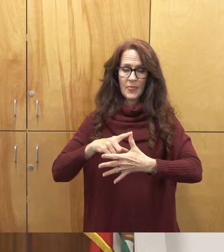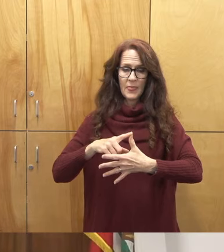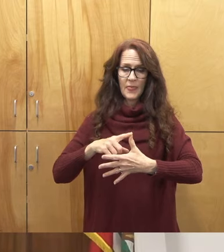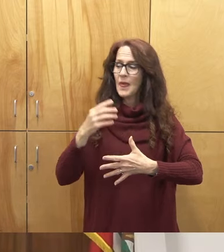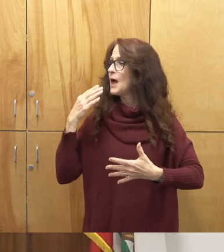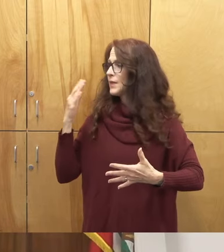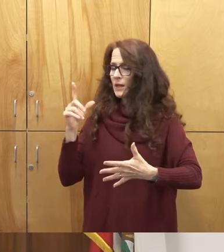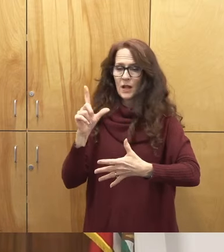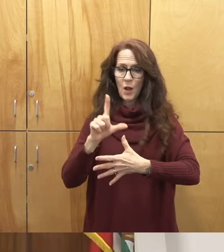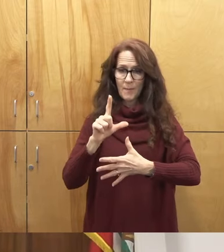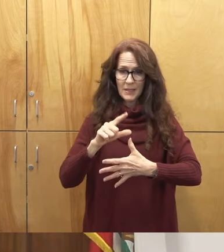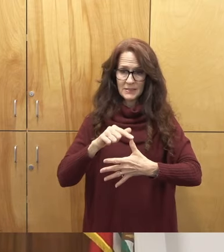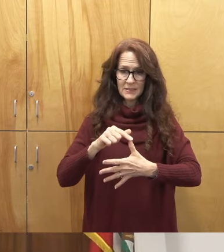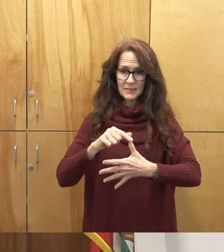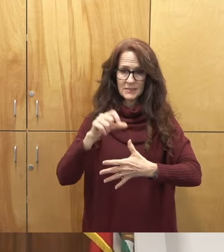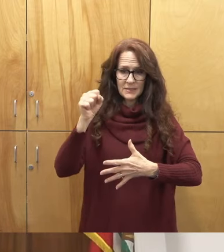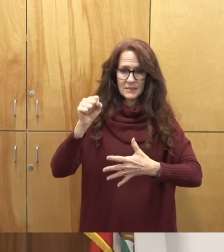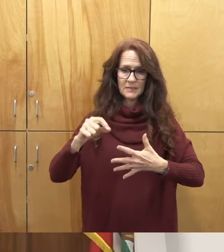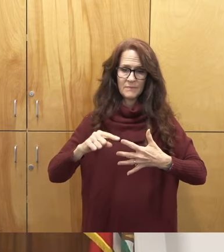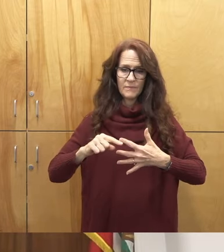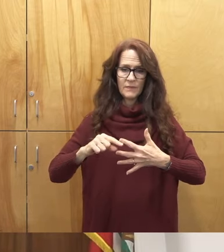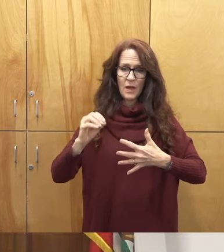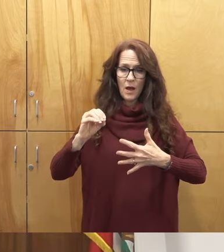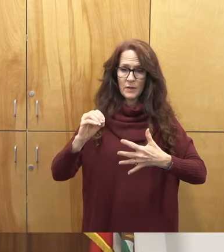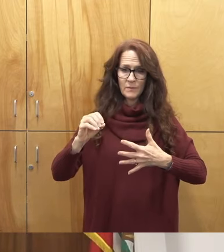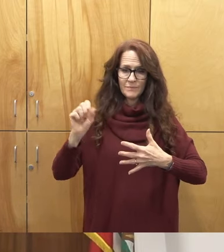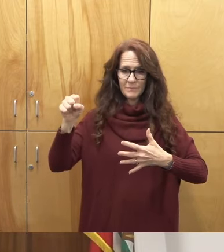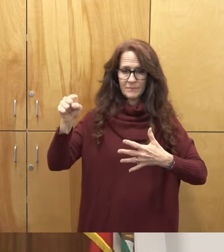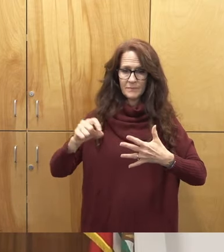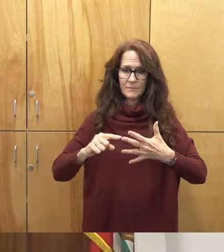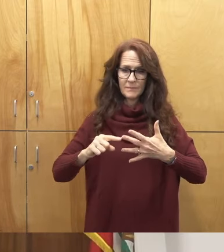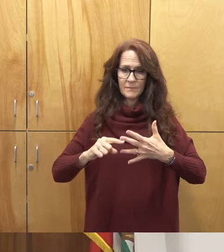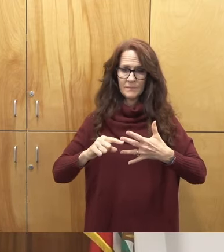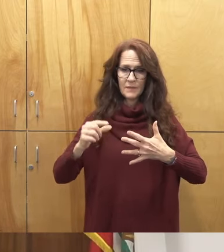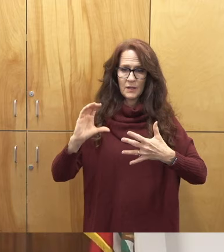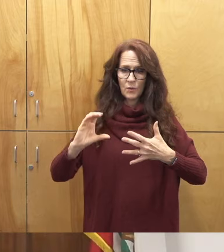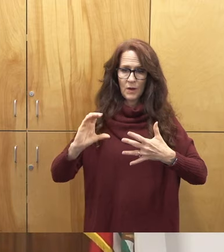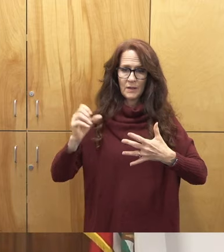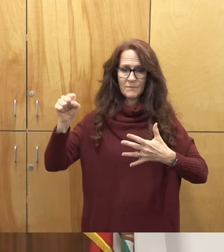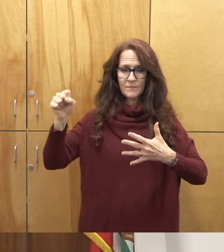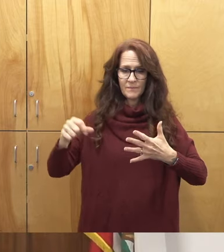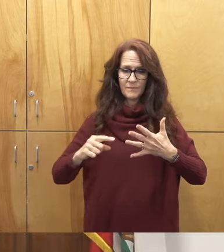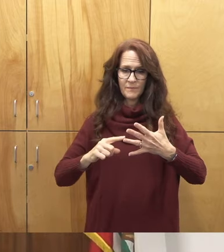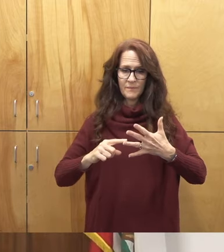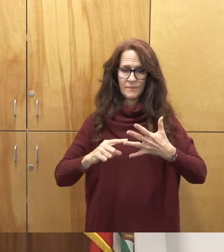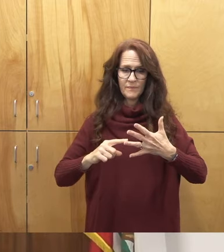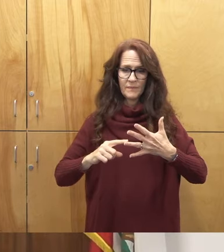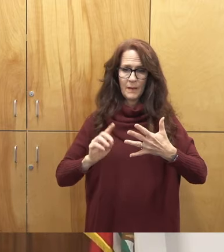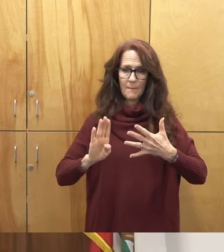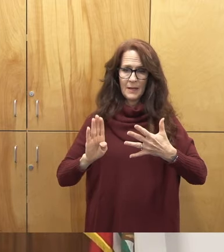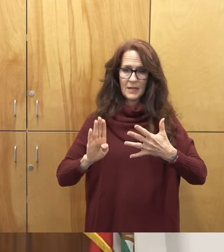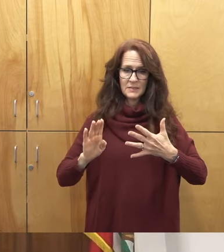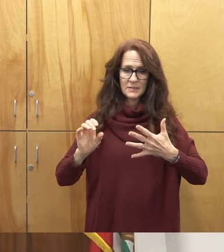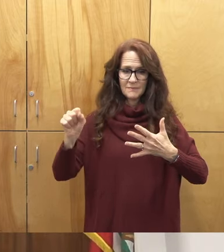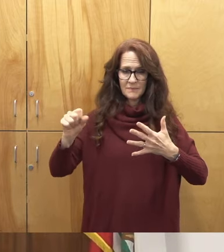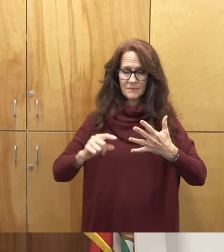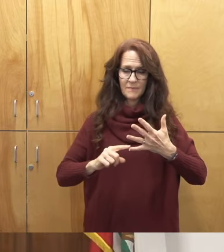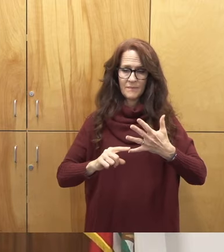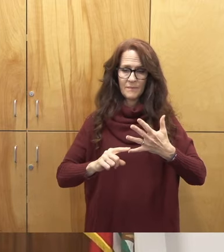Thank you. Member Lopez? Aye. Member Otto? Aye. President Craighead? Aye. Member Benitez?